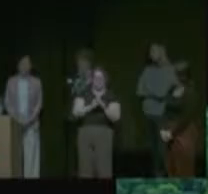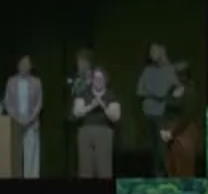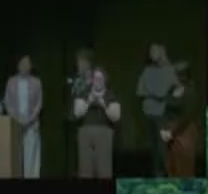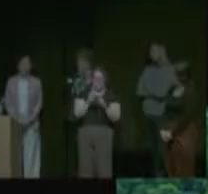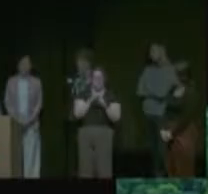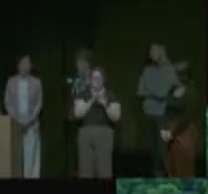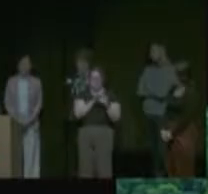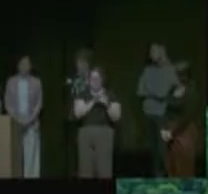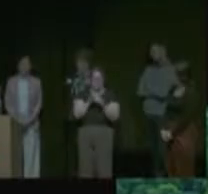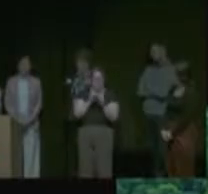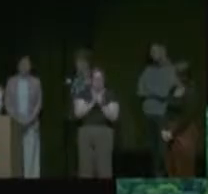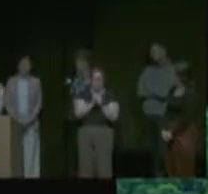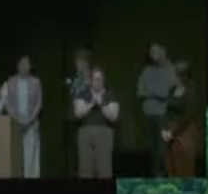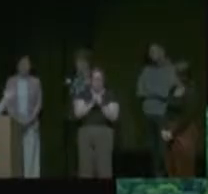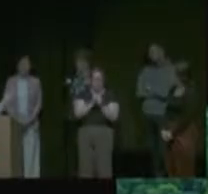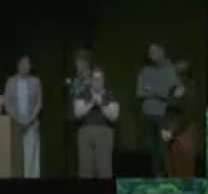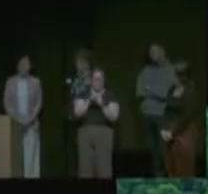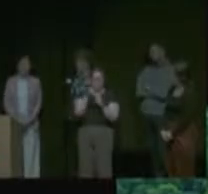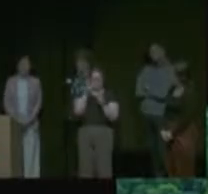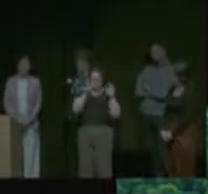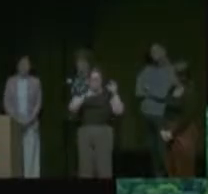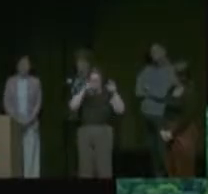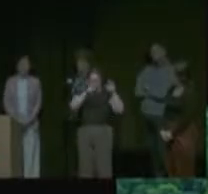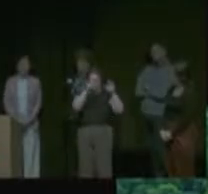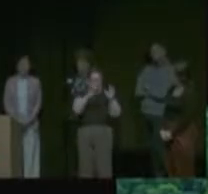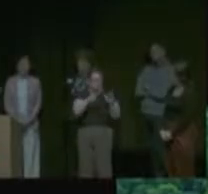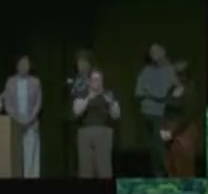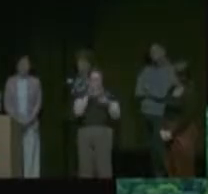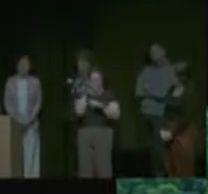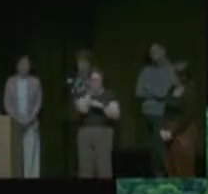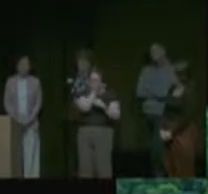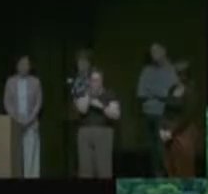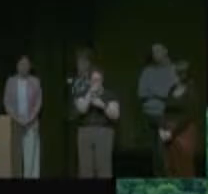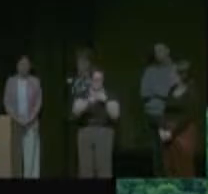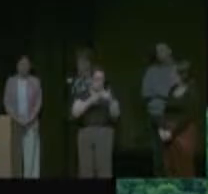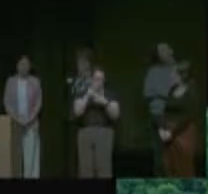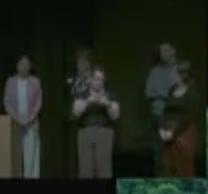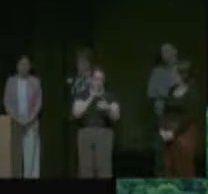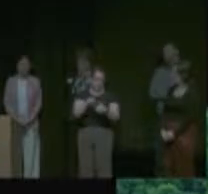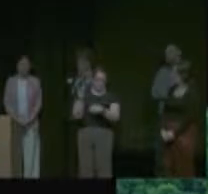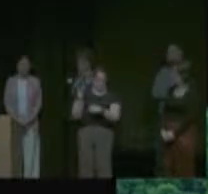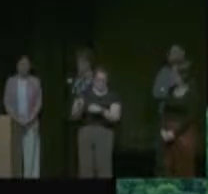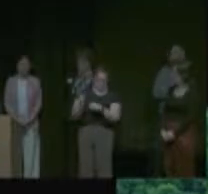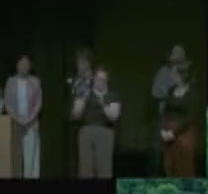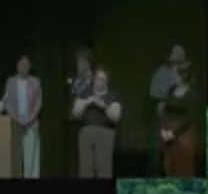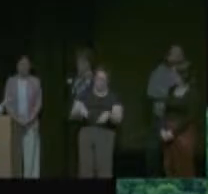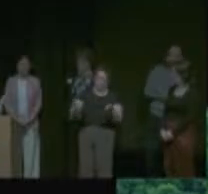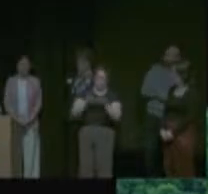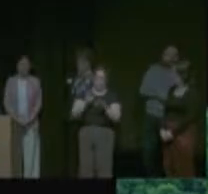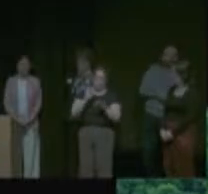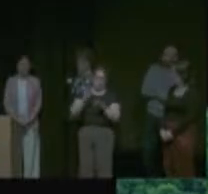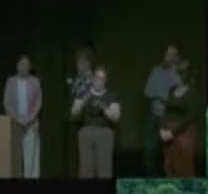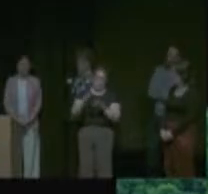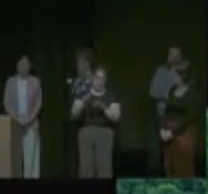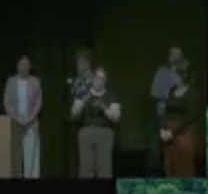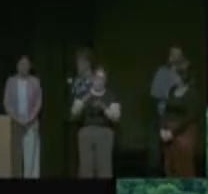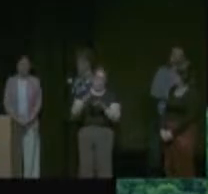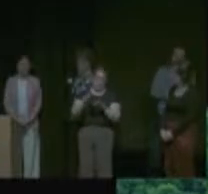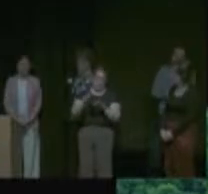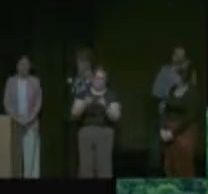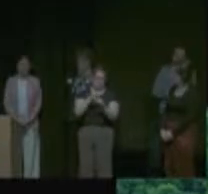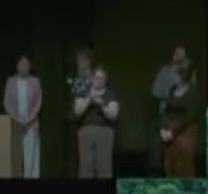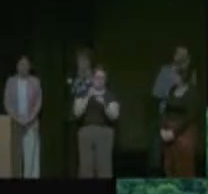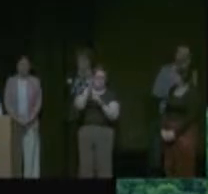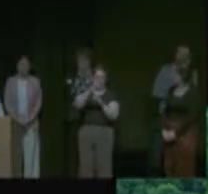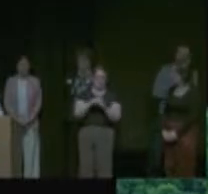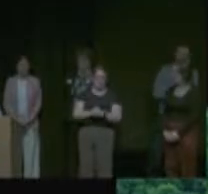with the videographer to capture this entire process because it is very historic and will be of significance in the future.